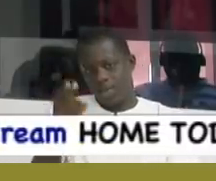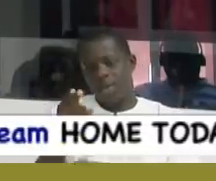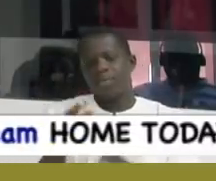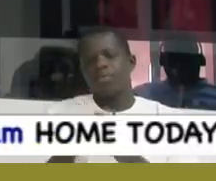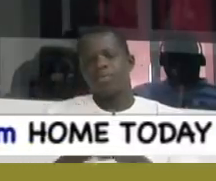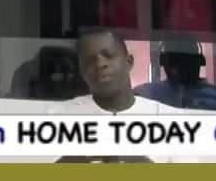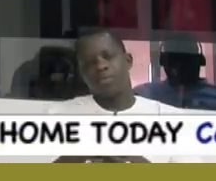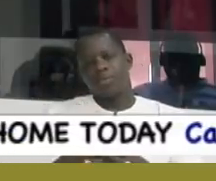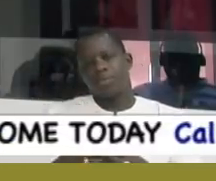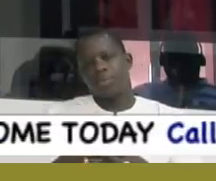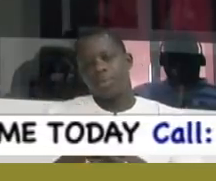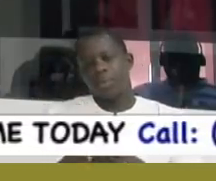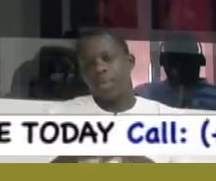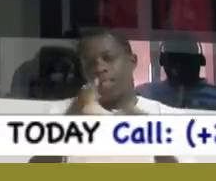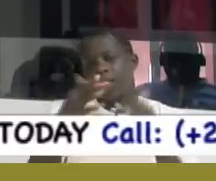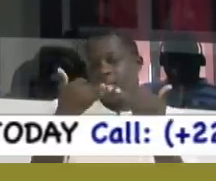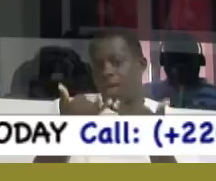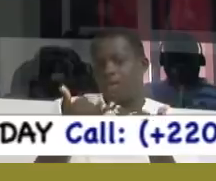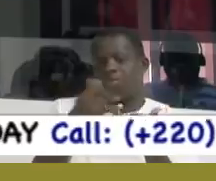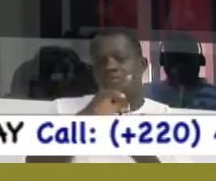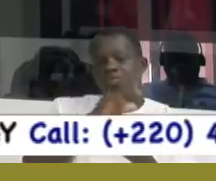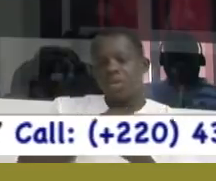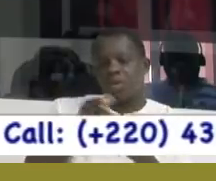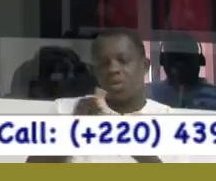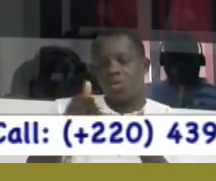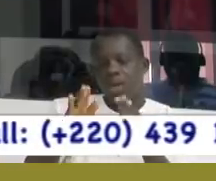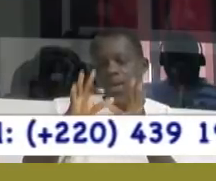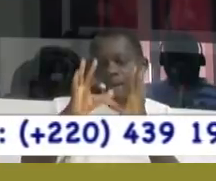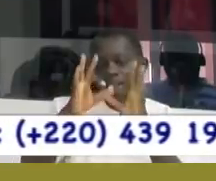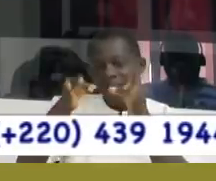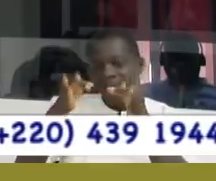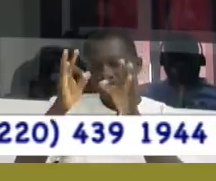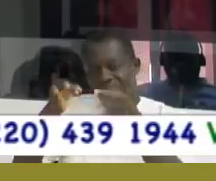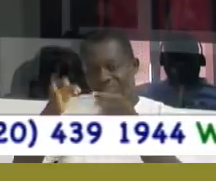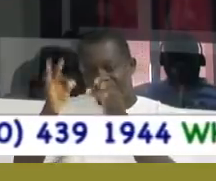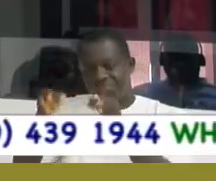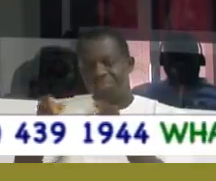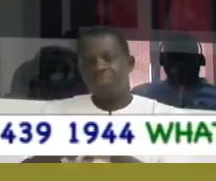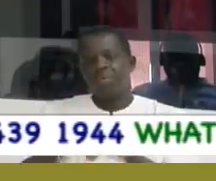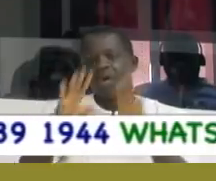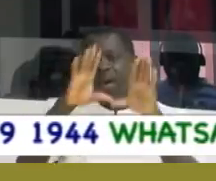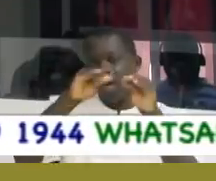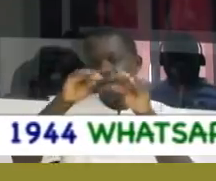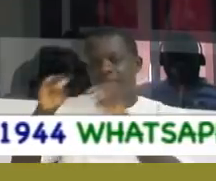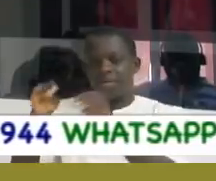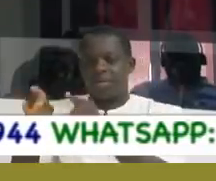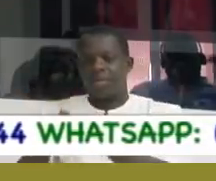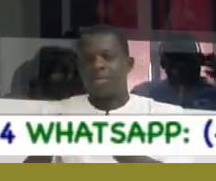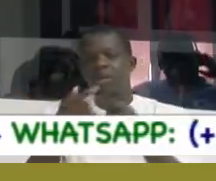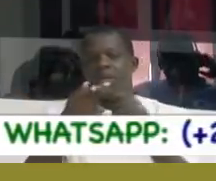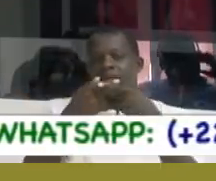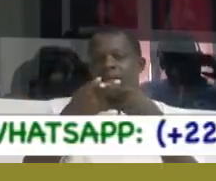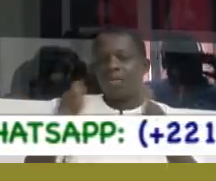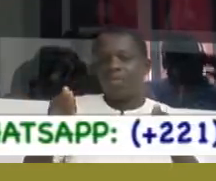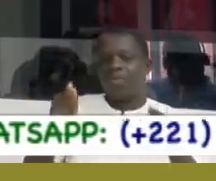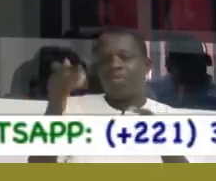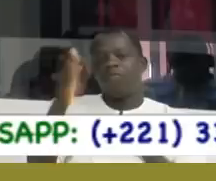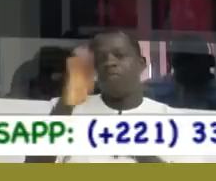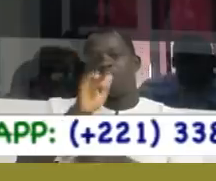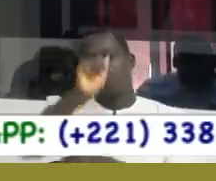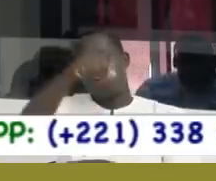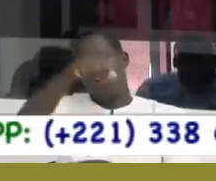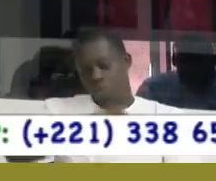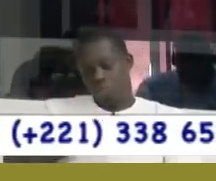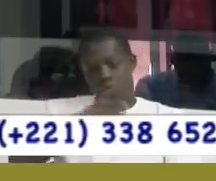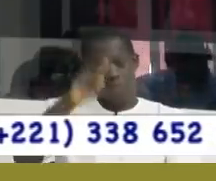His description of events is completely at odds with yours. You realize that? Yes, sir, I